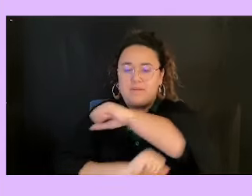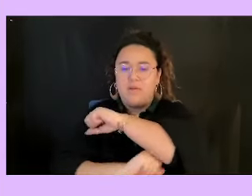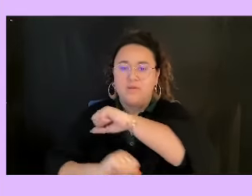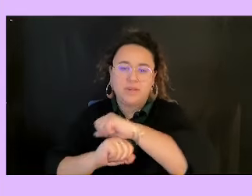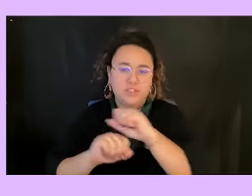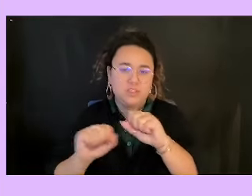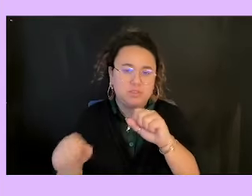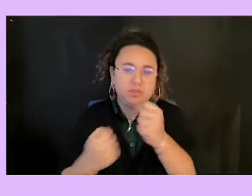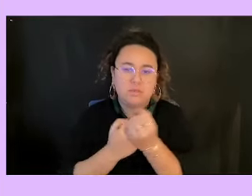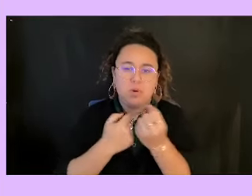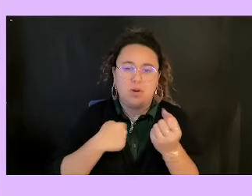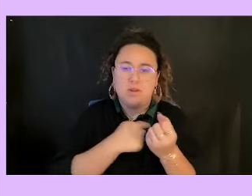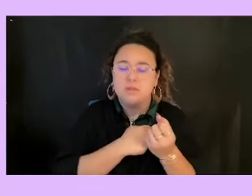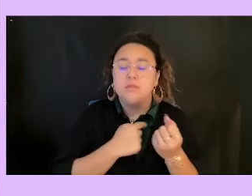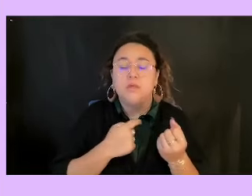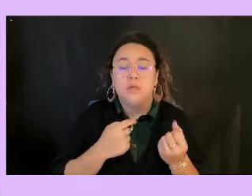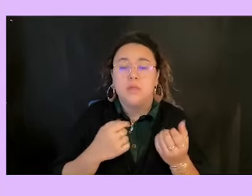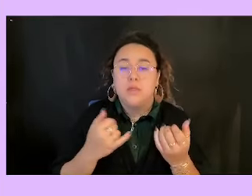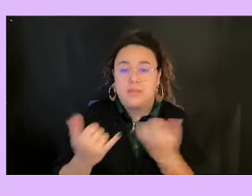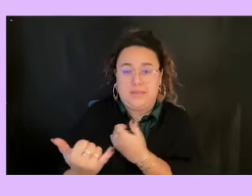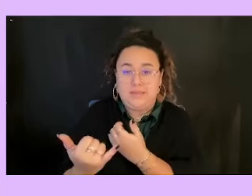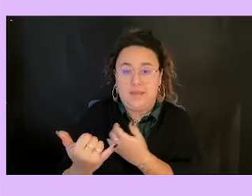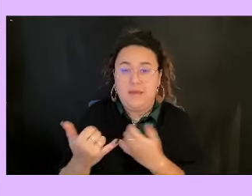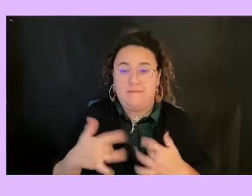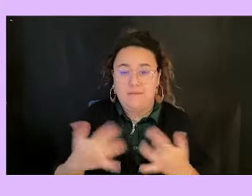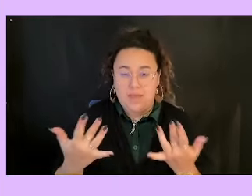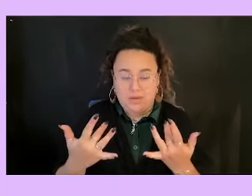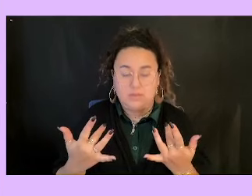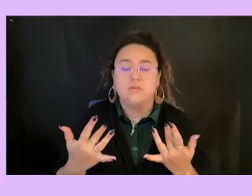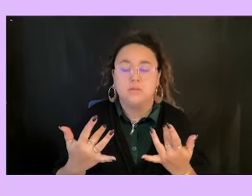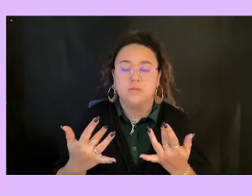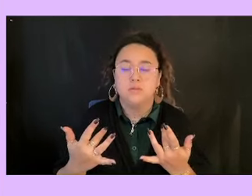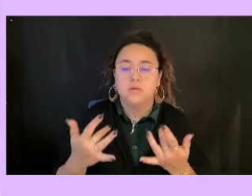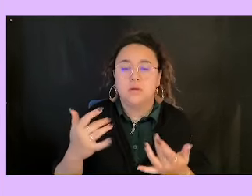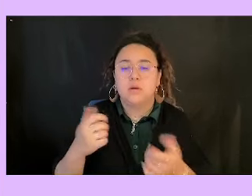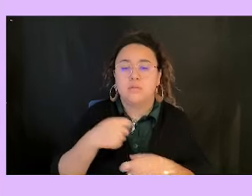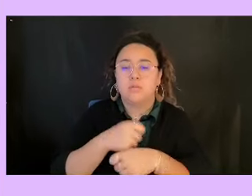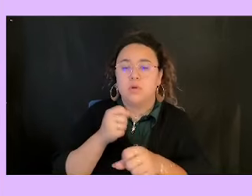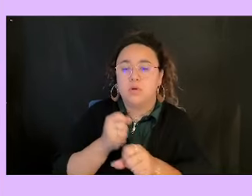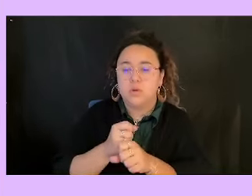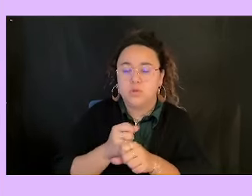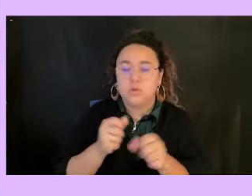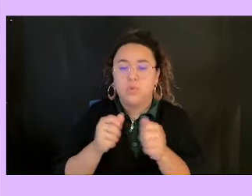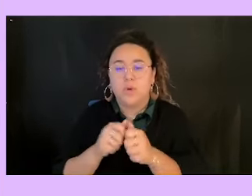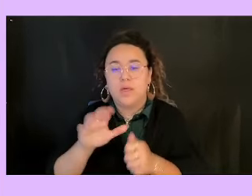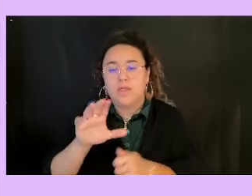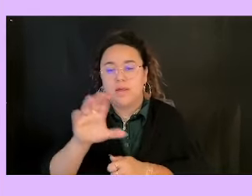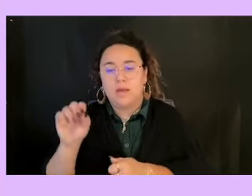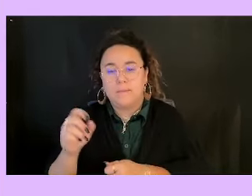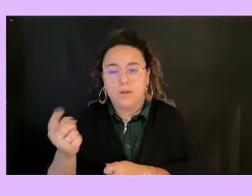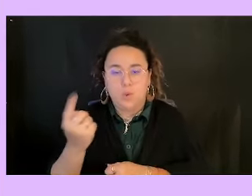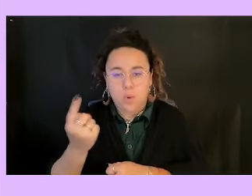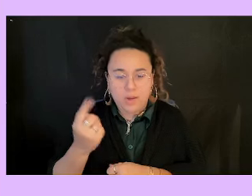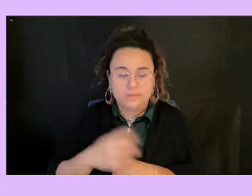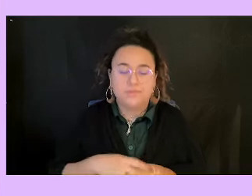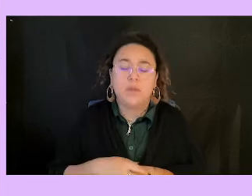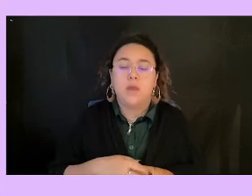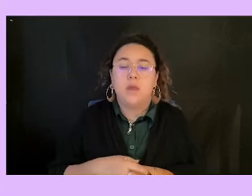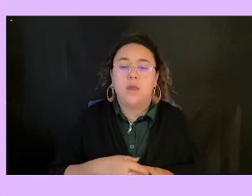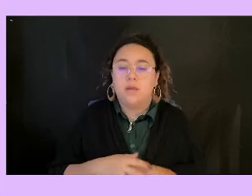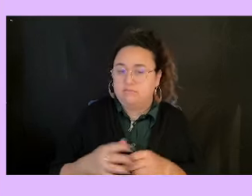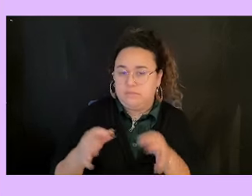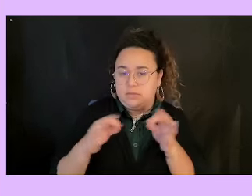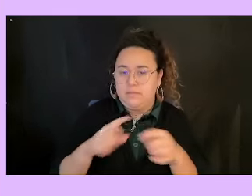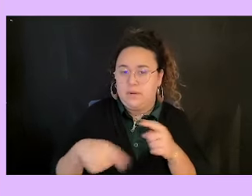event this morning is produced by us at HowlRound in collaboration with Company One. And I want to say just a little bit about HowlRound for anyone who may not